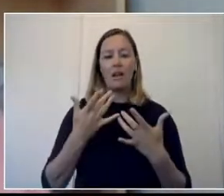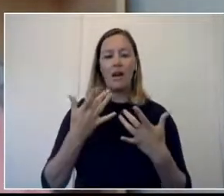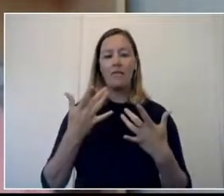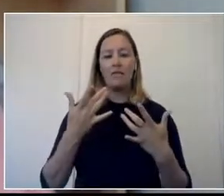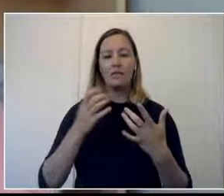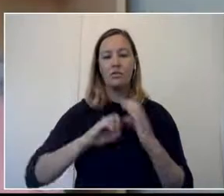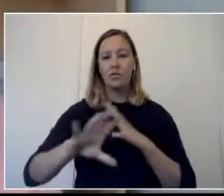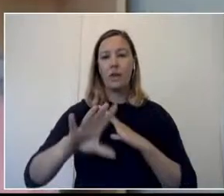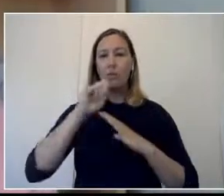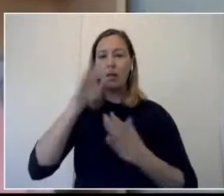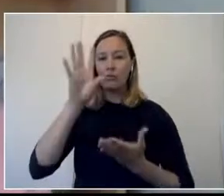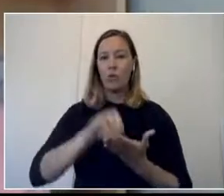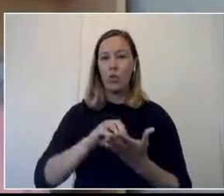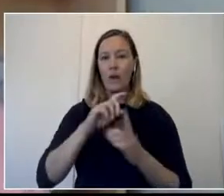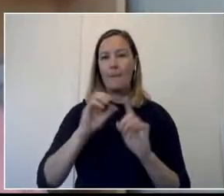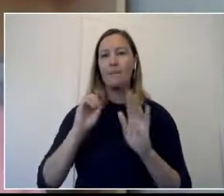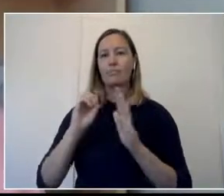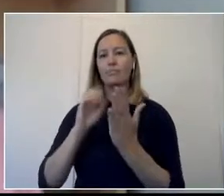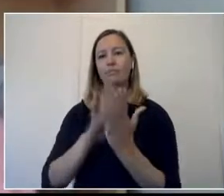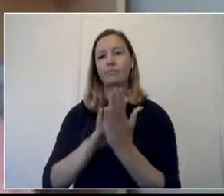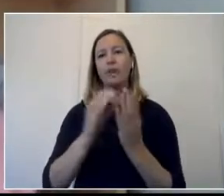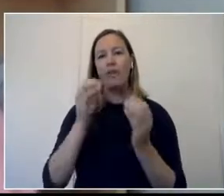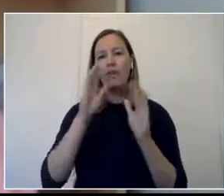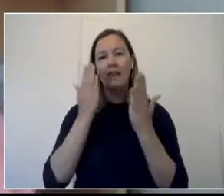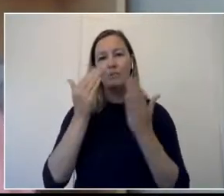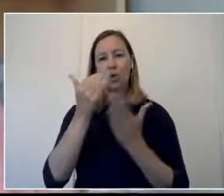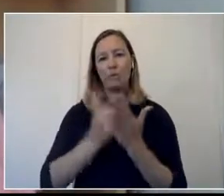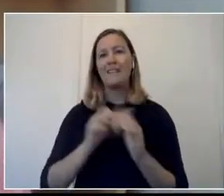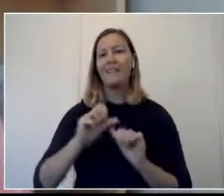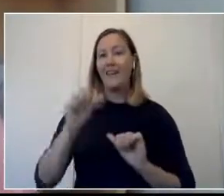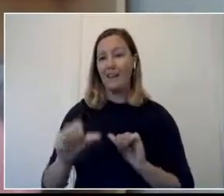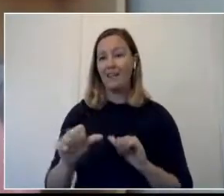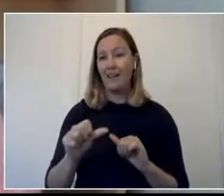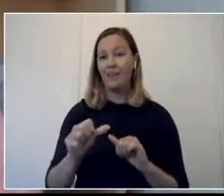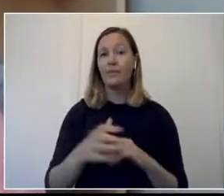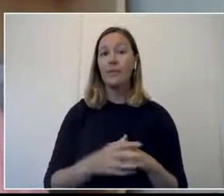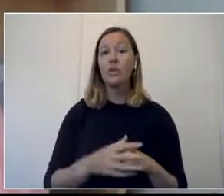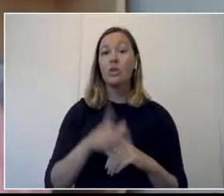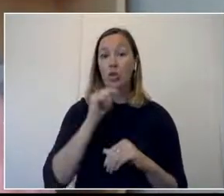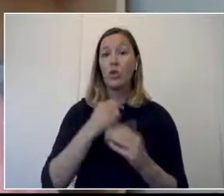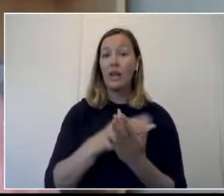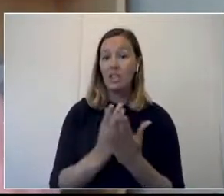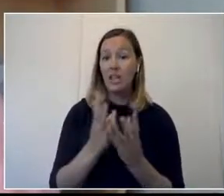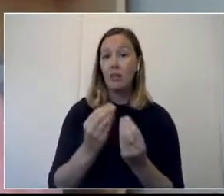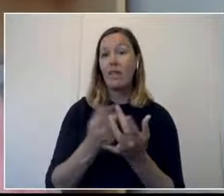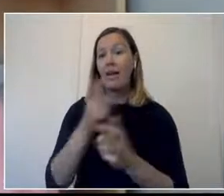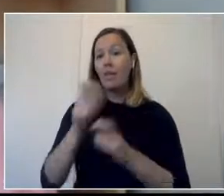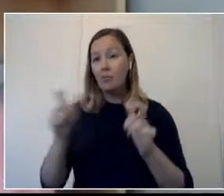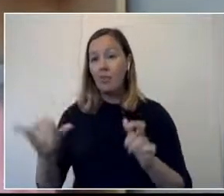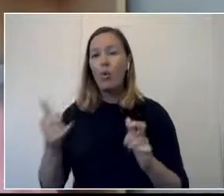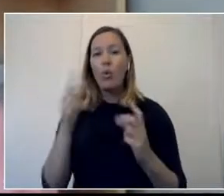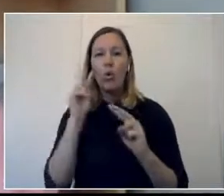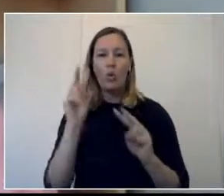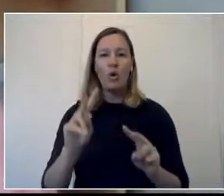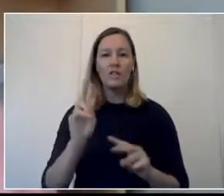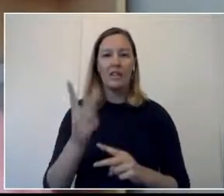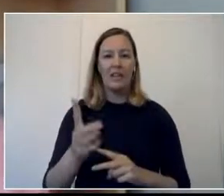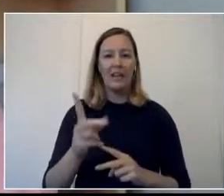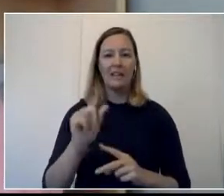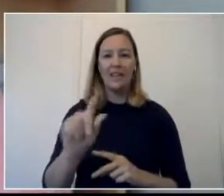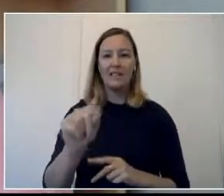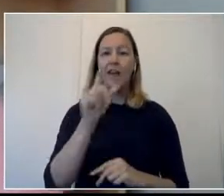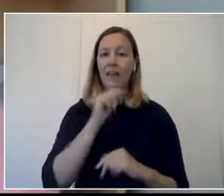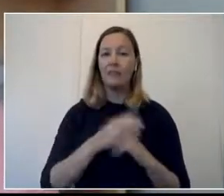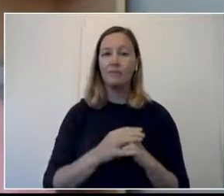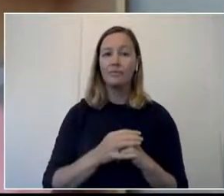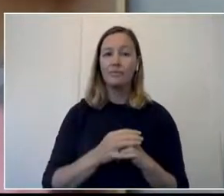our Facebook page after the event, so you can share it with others or you can watch it again. Now, joining me today, live from